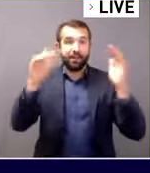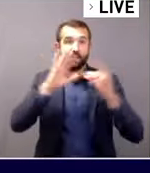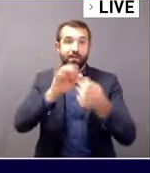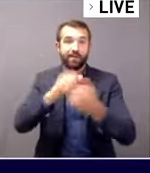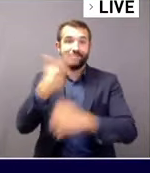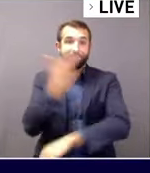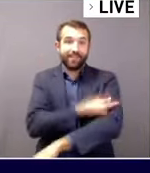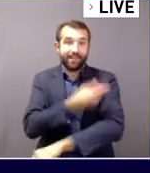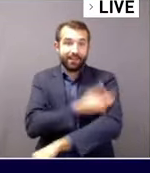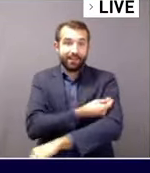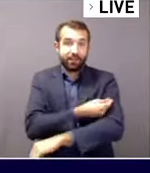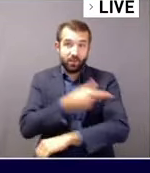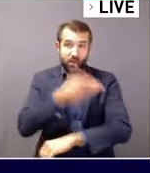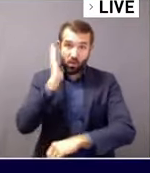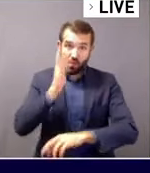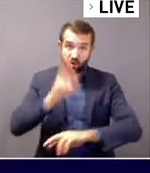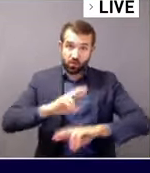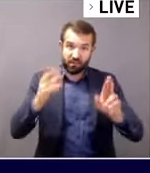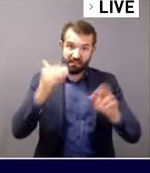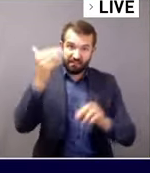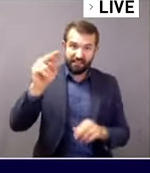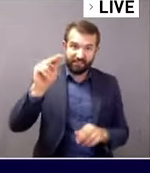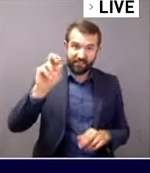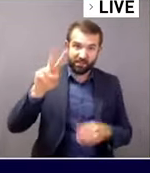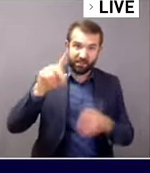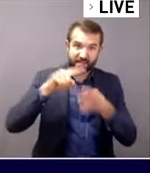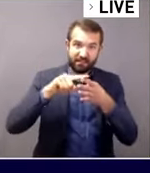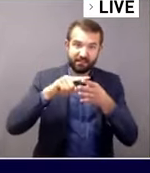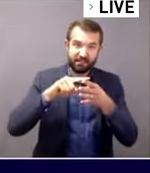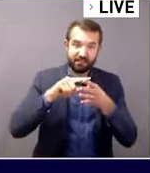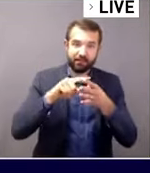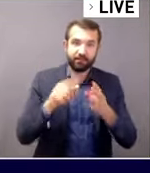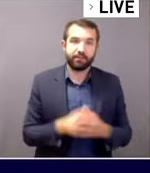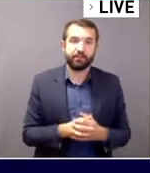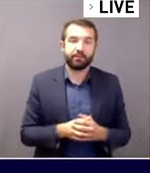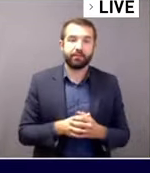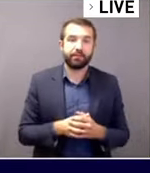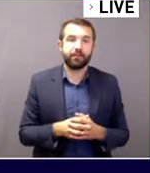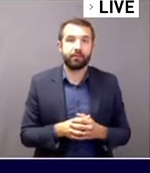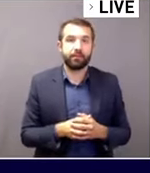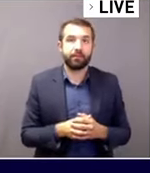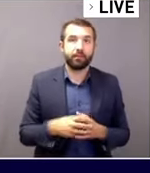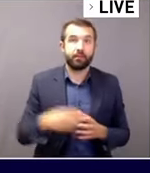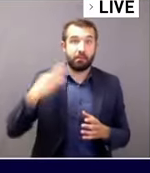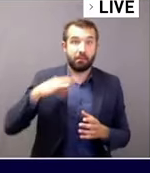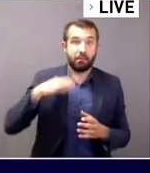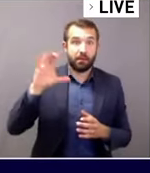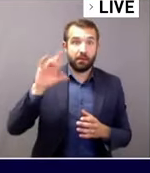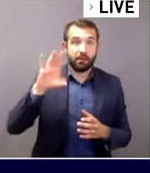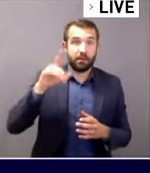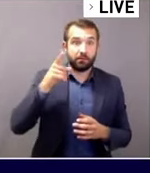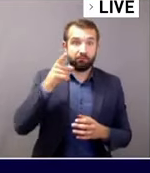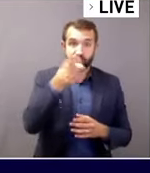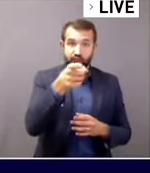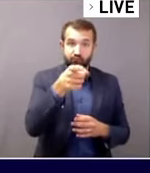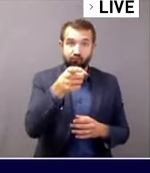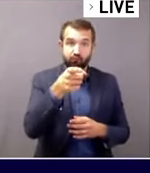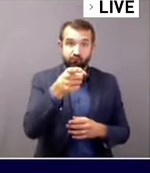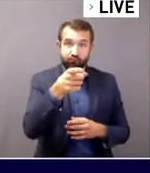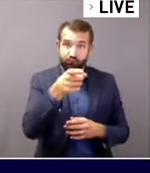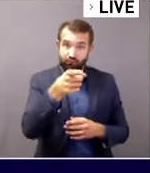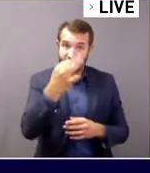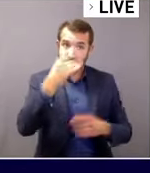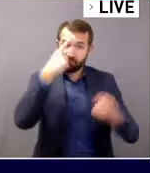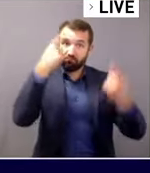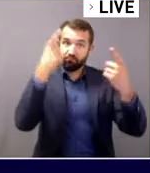November. What would the Maine CDC do to prepare for that distribution? And